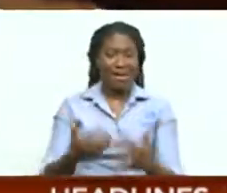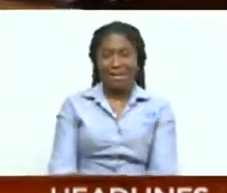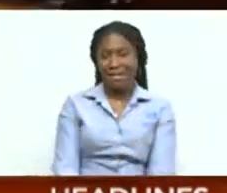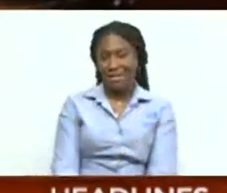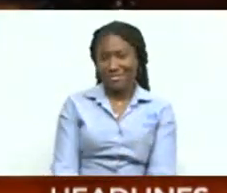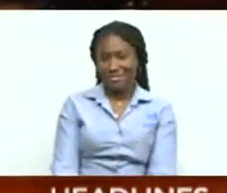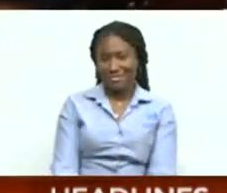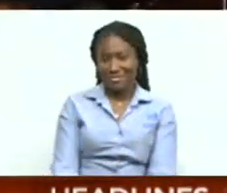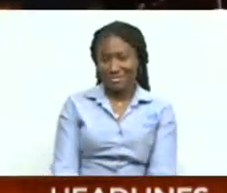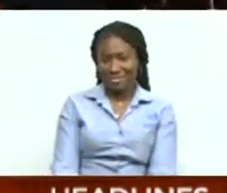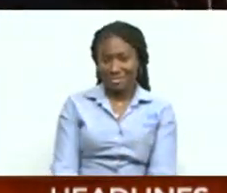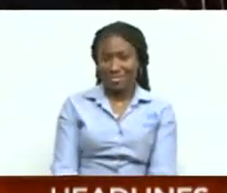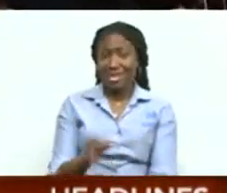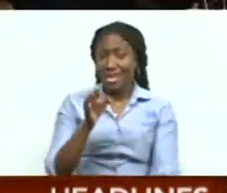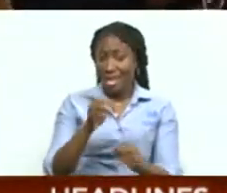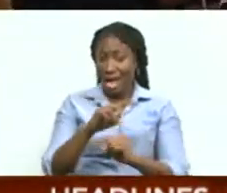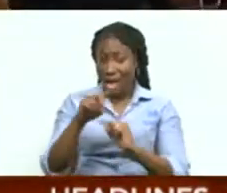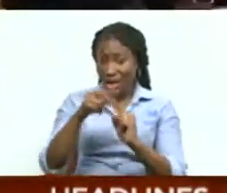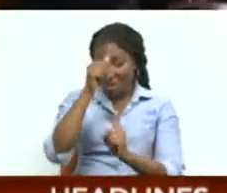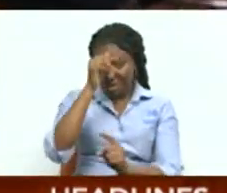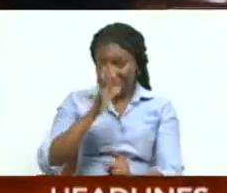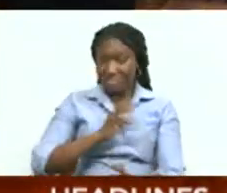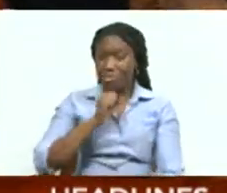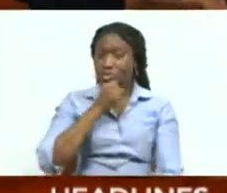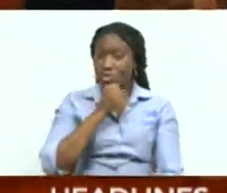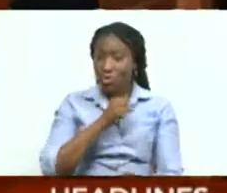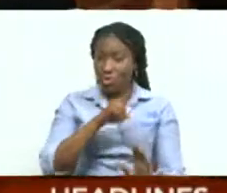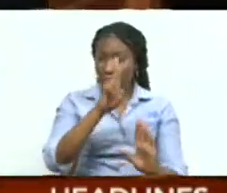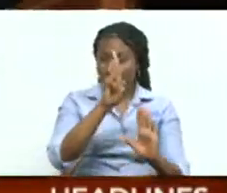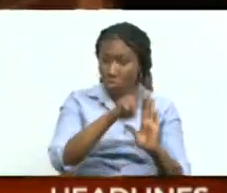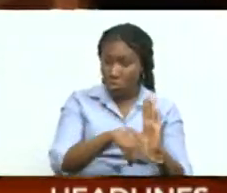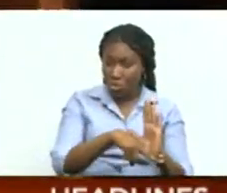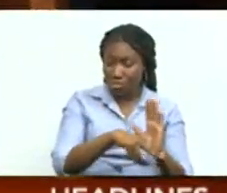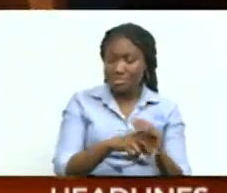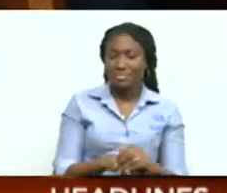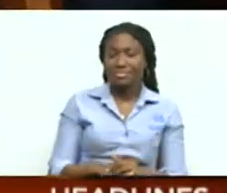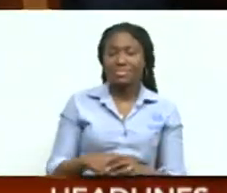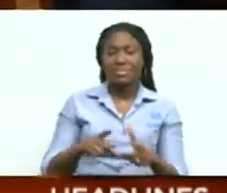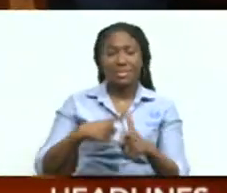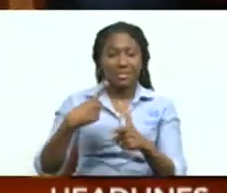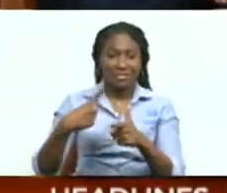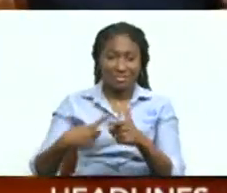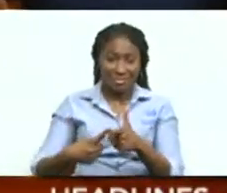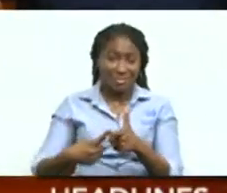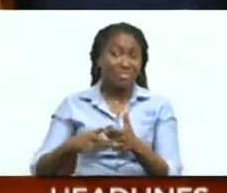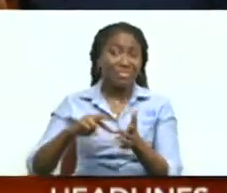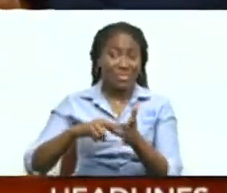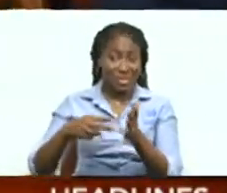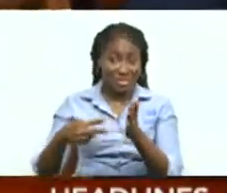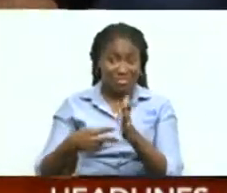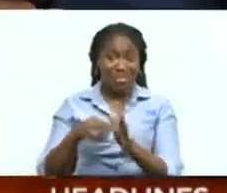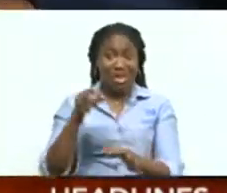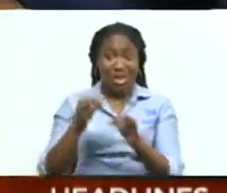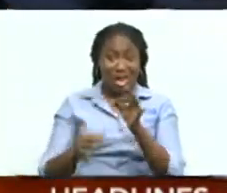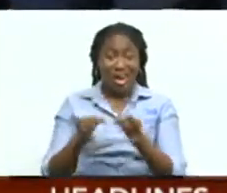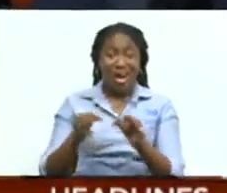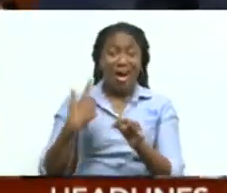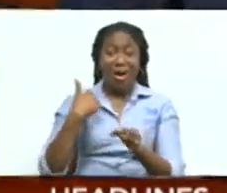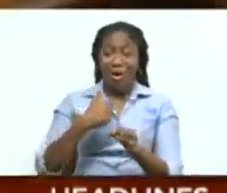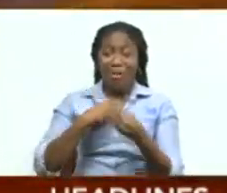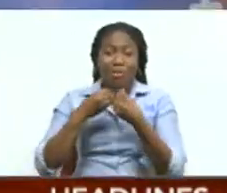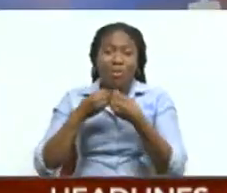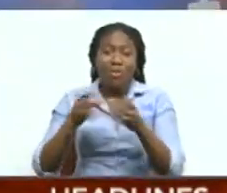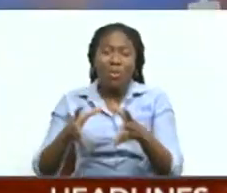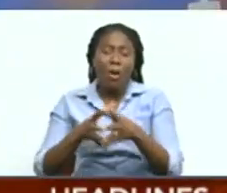If when an old man dies, a library burns to the ground, then Trinidad and Tobago has lost an encyclopedia in Reginald